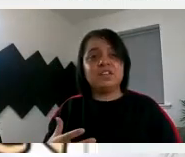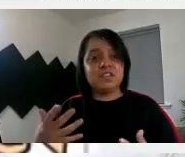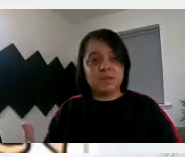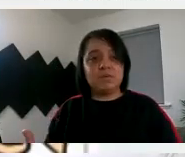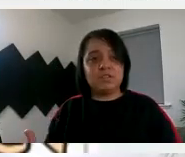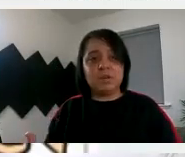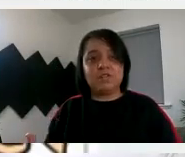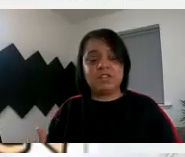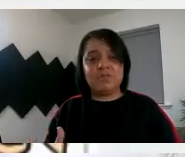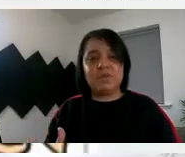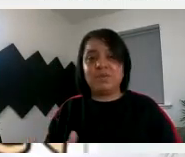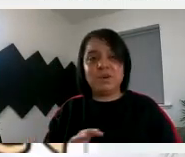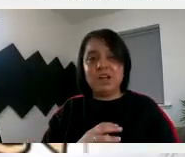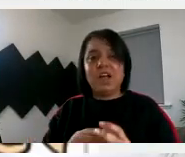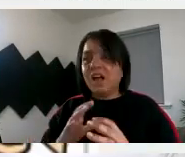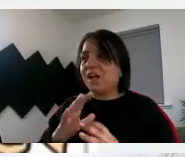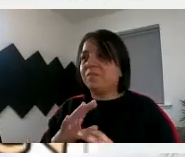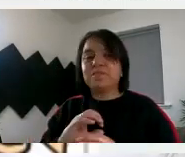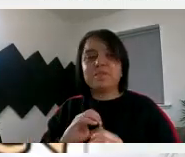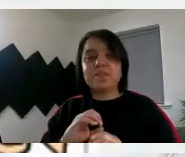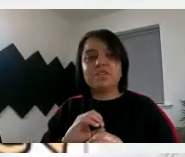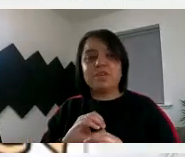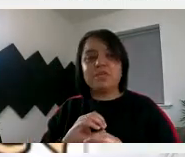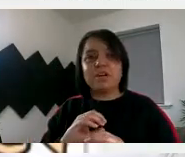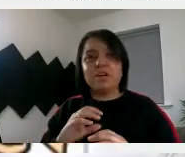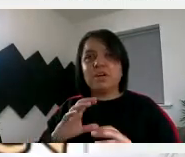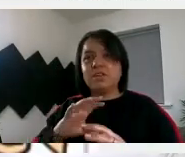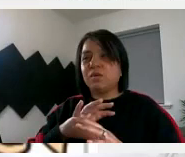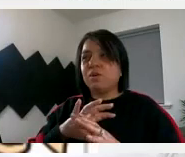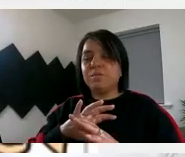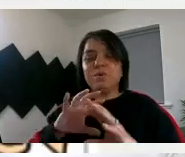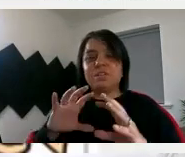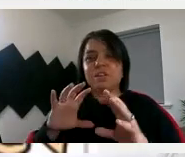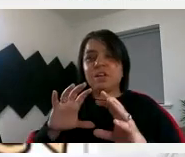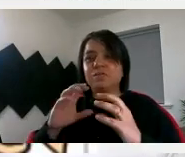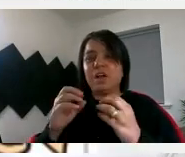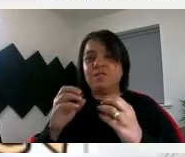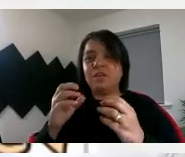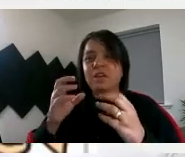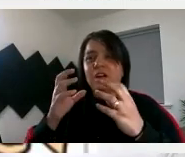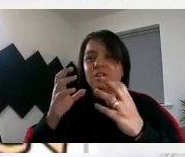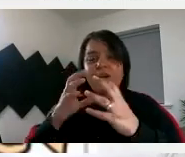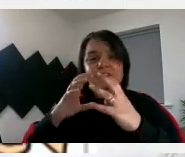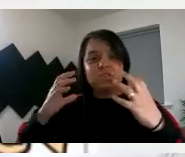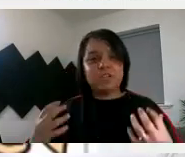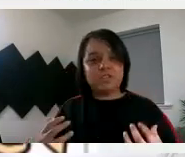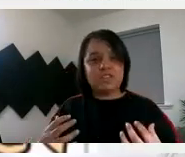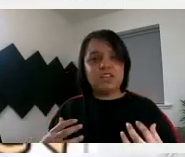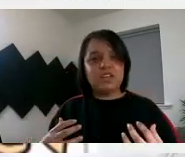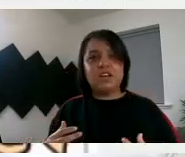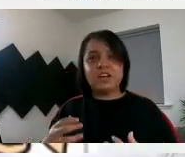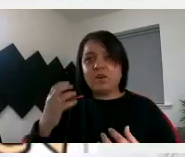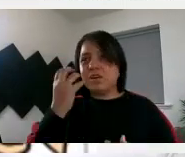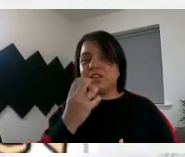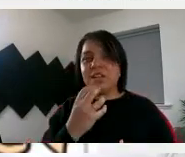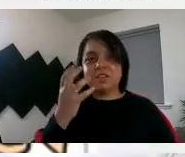signs and symbols as well for deaf people. So it's all important to have the way that somebody does it,